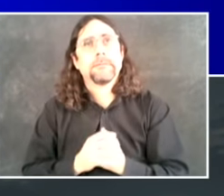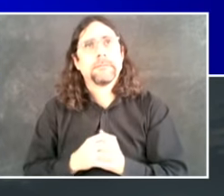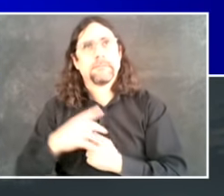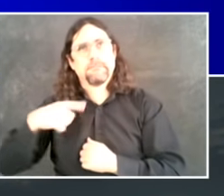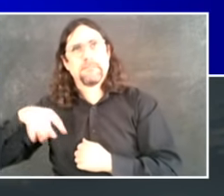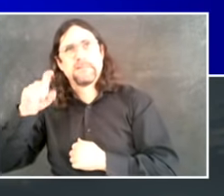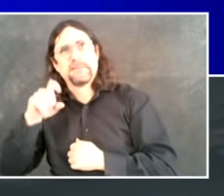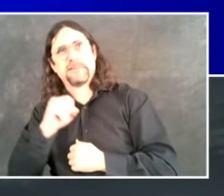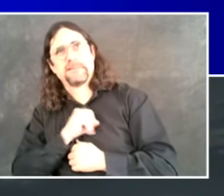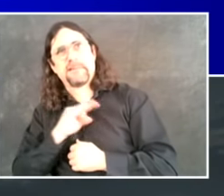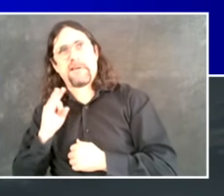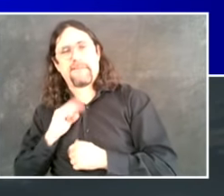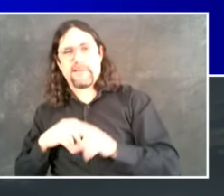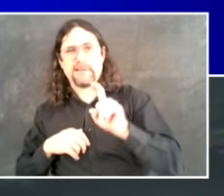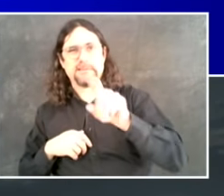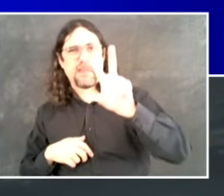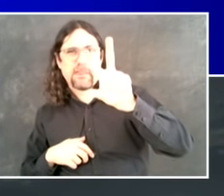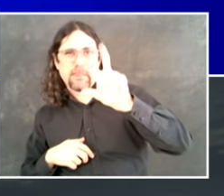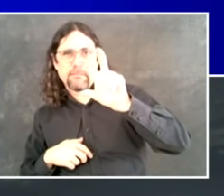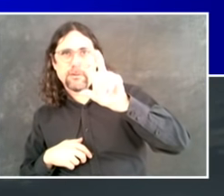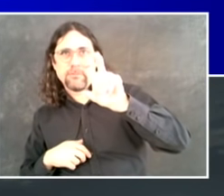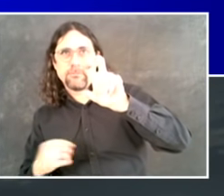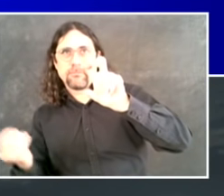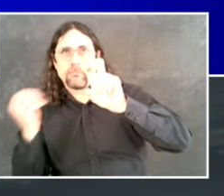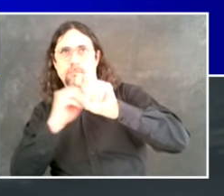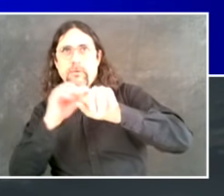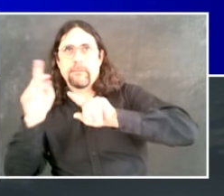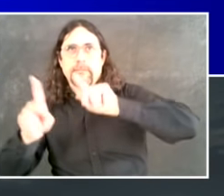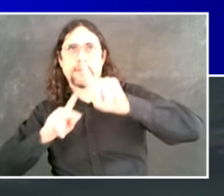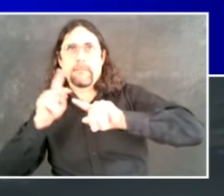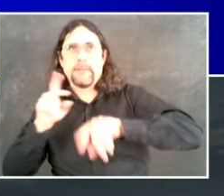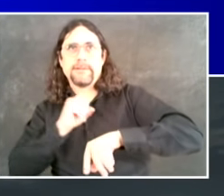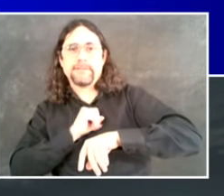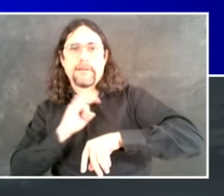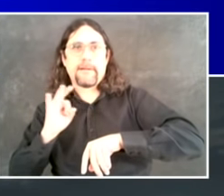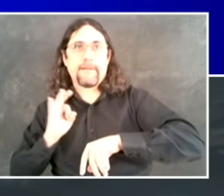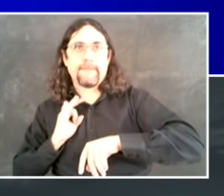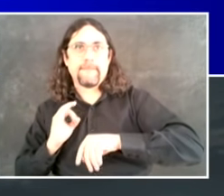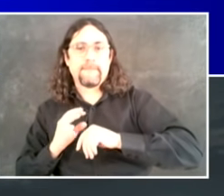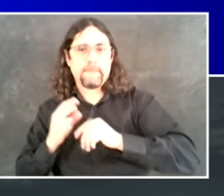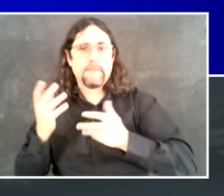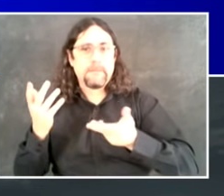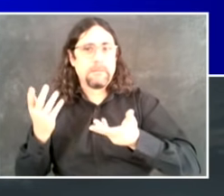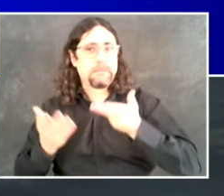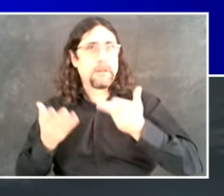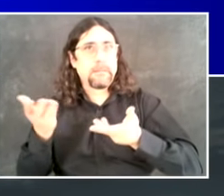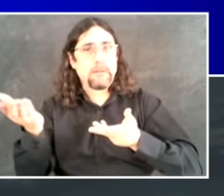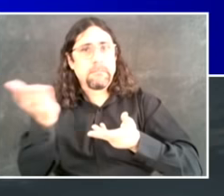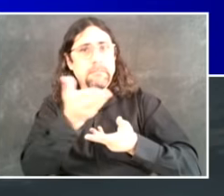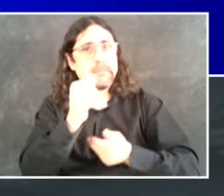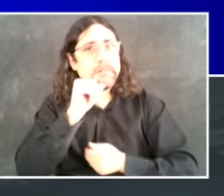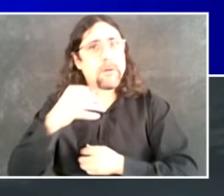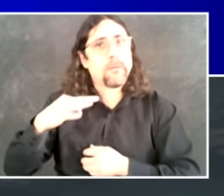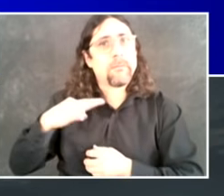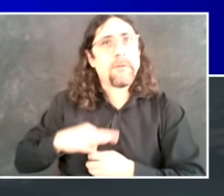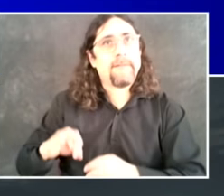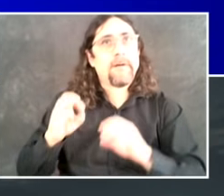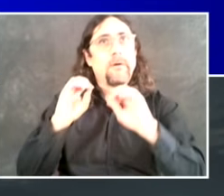sites. So we're looking for nonprofit partners with that skill, that ability to manage a site. We need you to come forward right